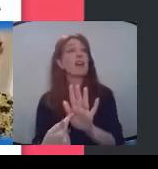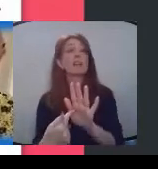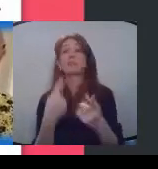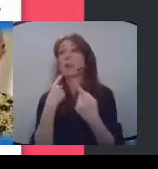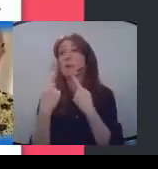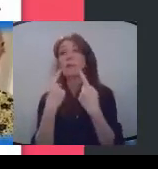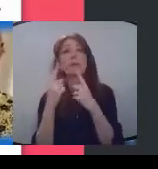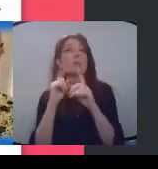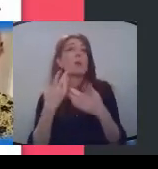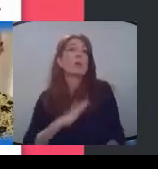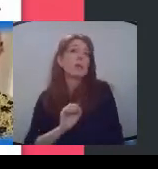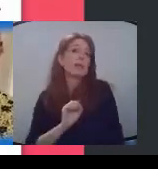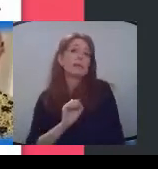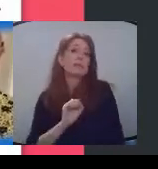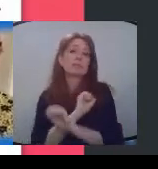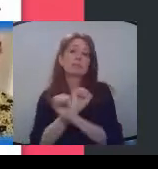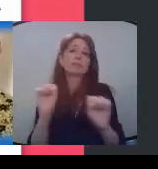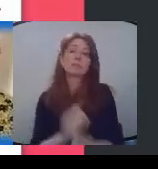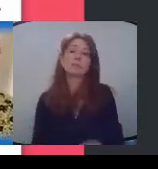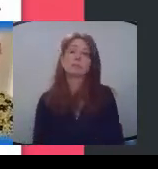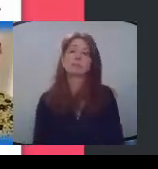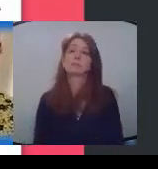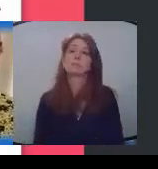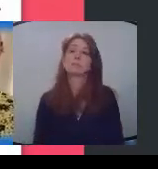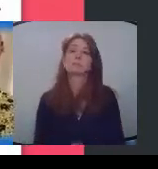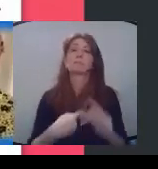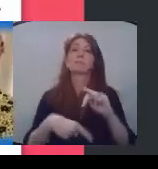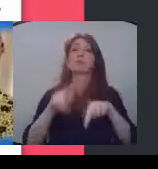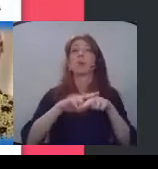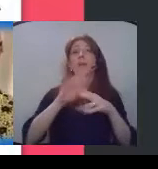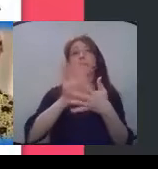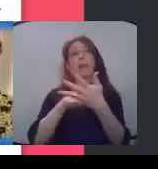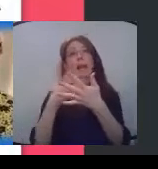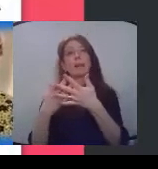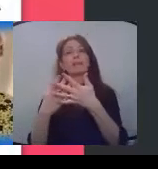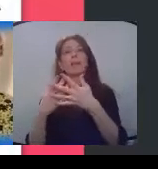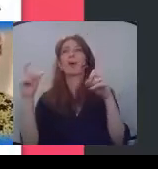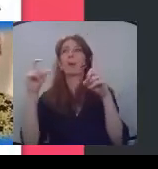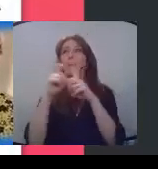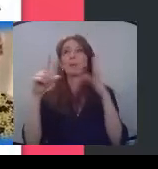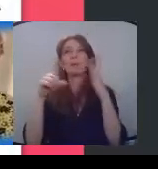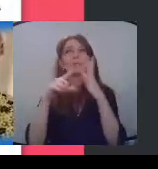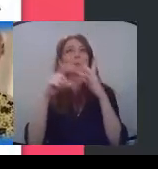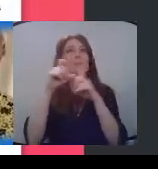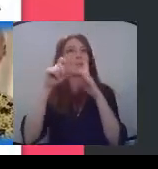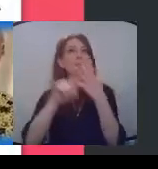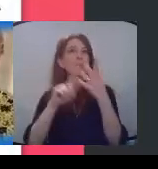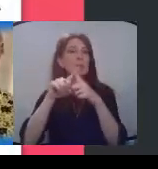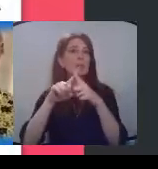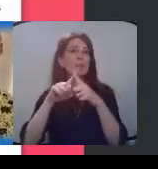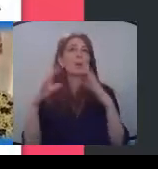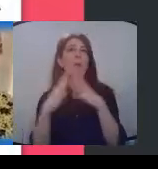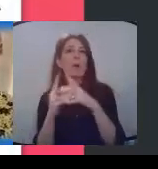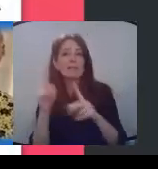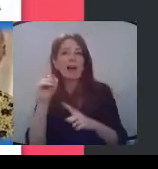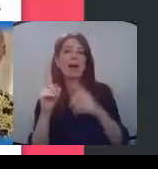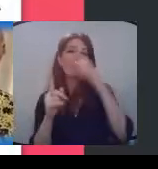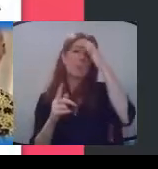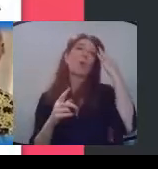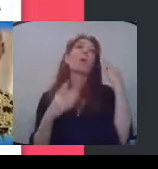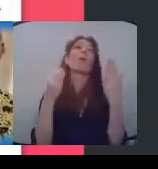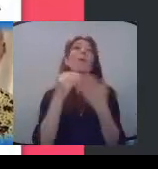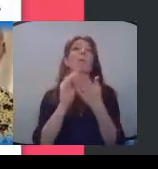across. So it's kind of like if your calendar, Doodle, WhatsApp, and, you know, whatever payment portal you use